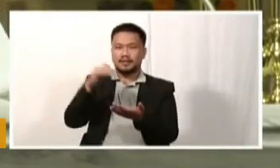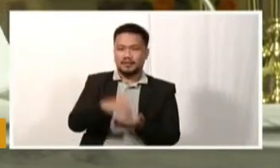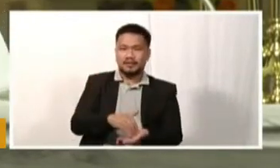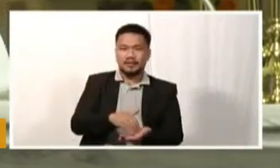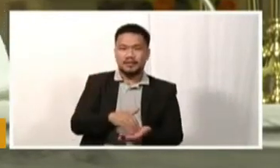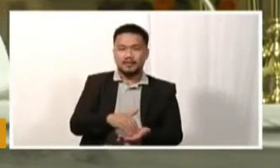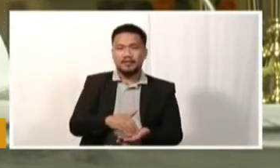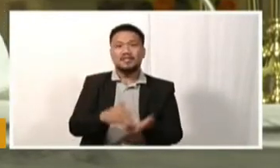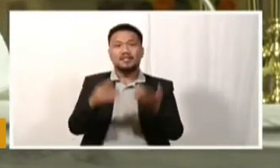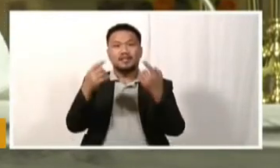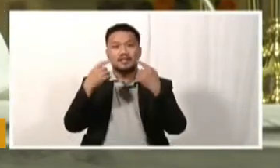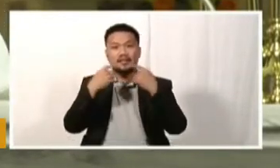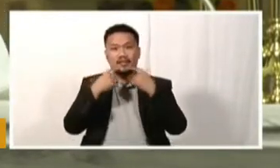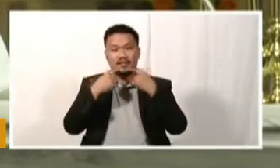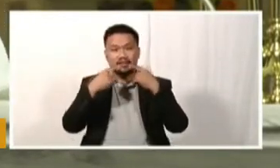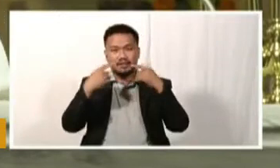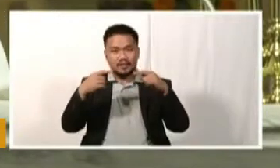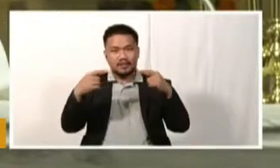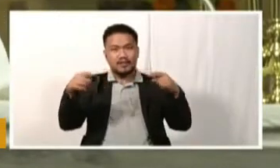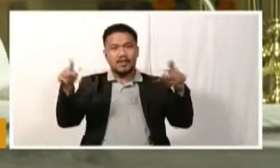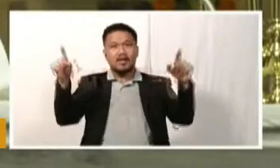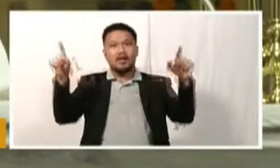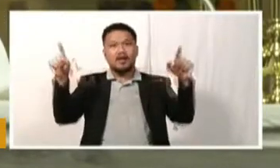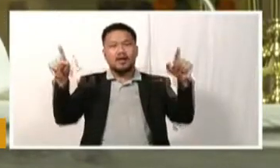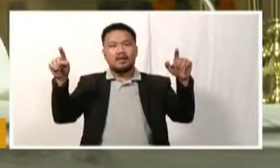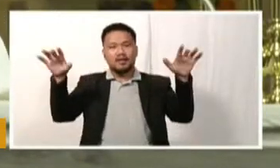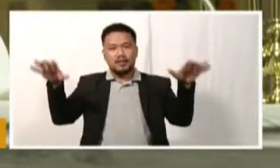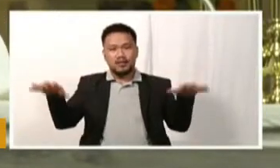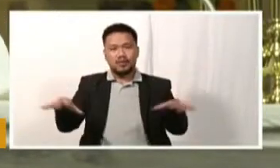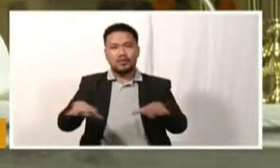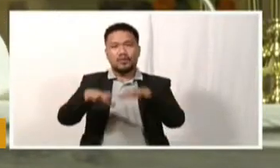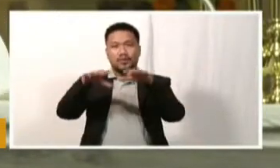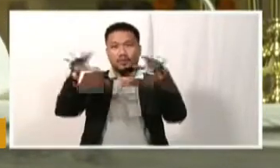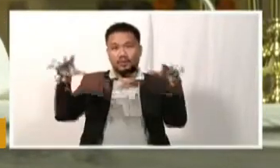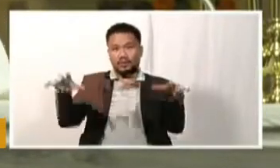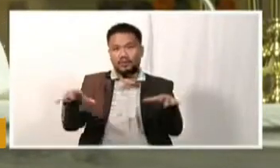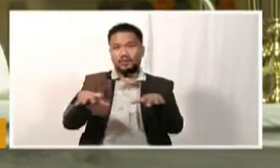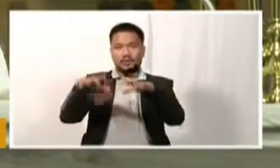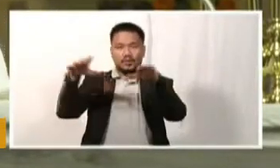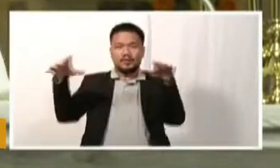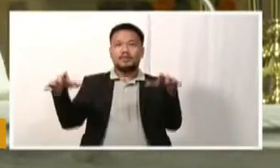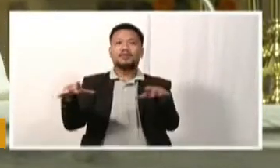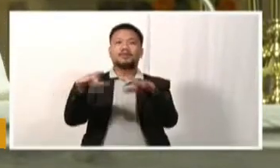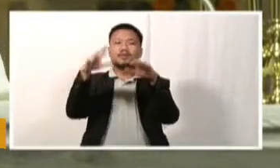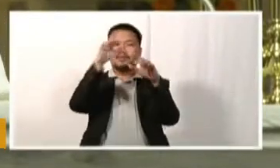and declare the words of the